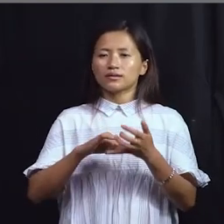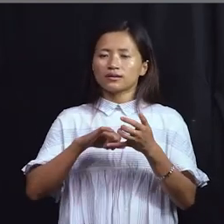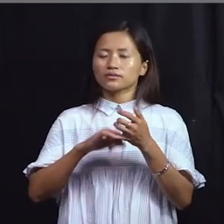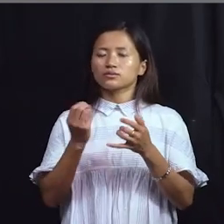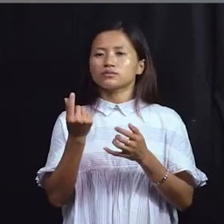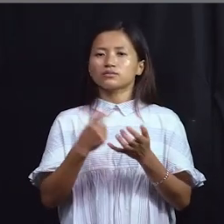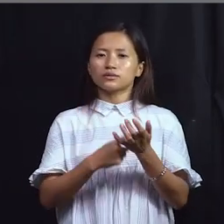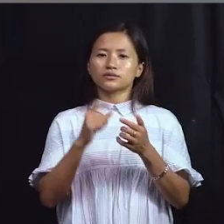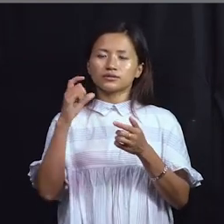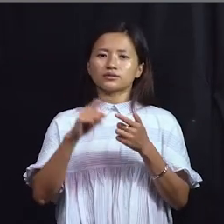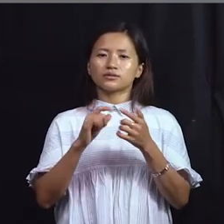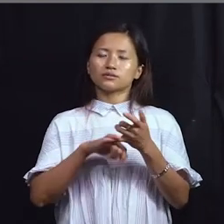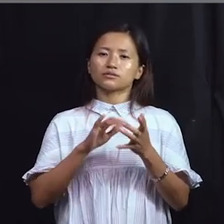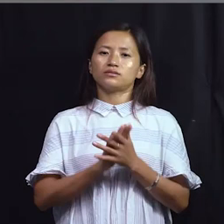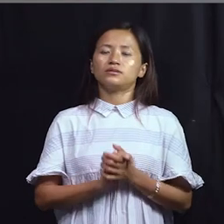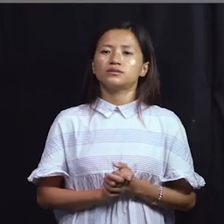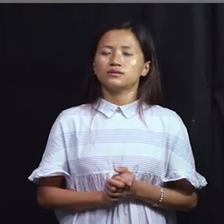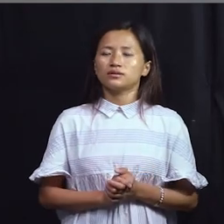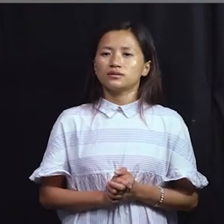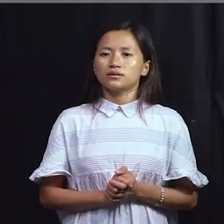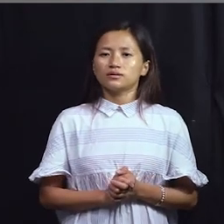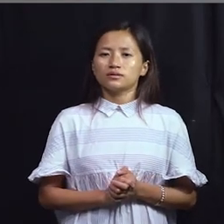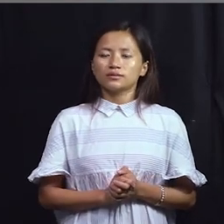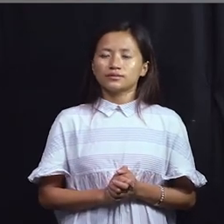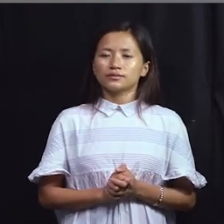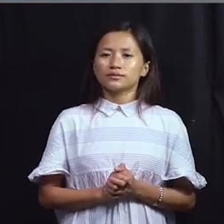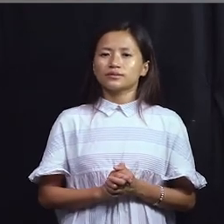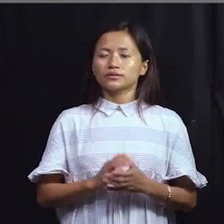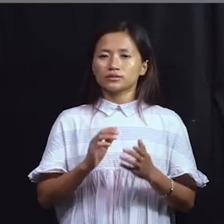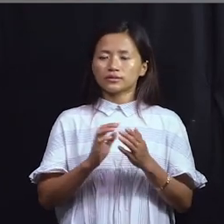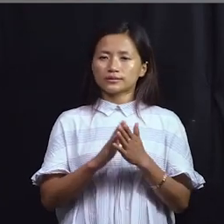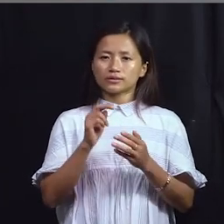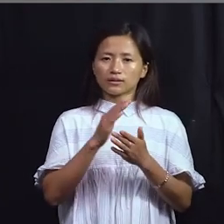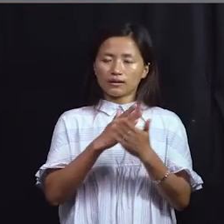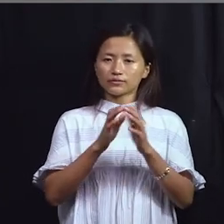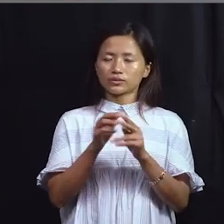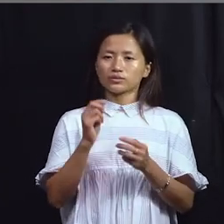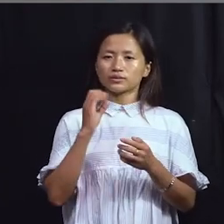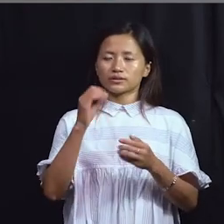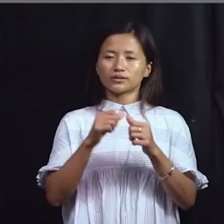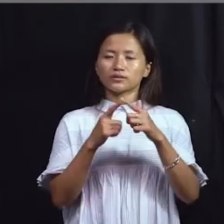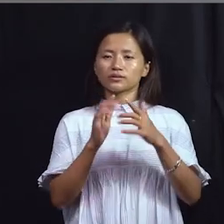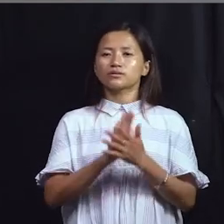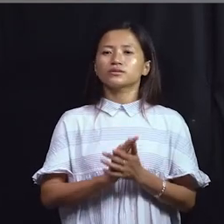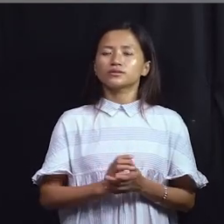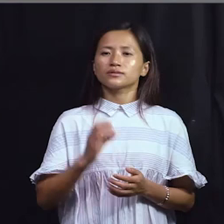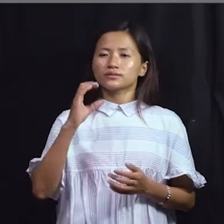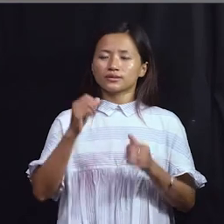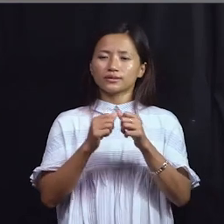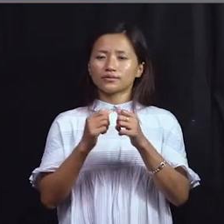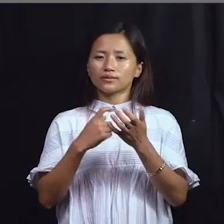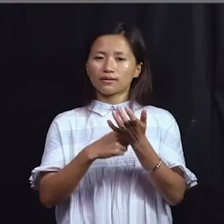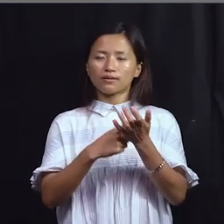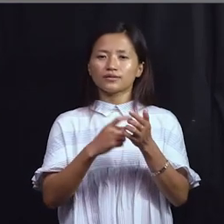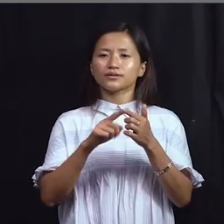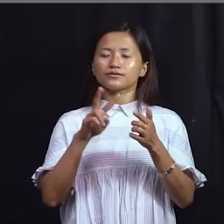technically called budget receipts. So this budget receipts is categorized into revenue receipts and capital receipts. What is